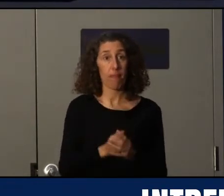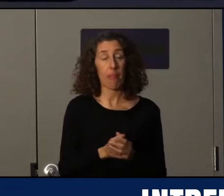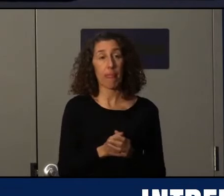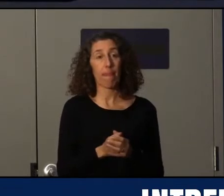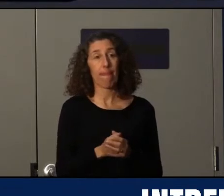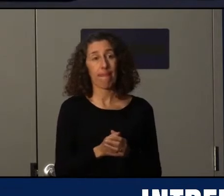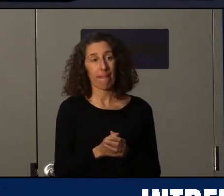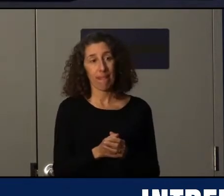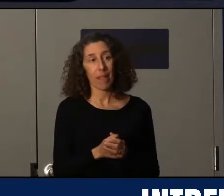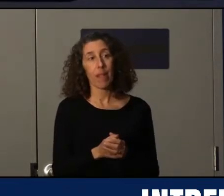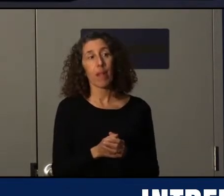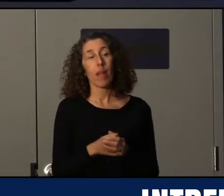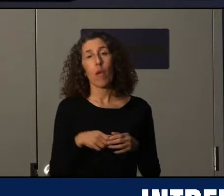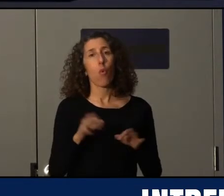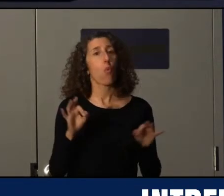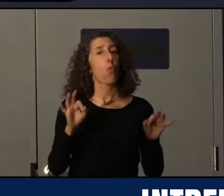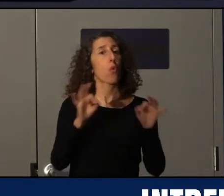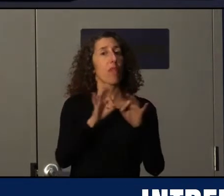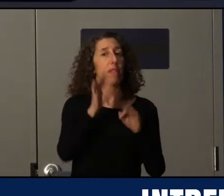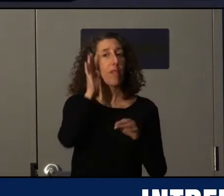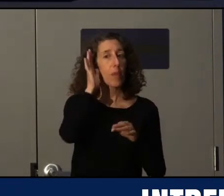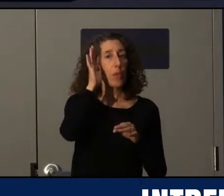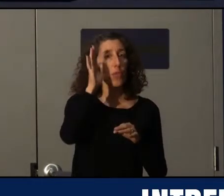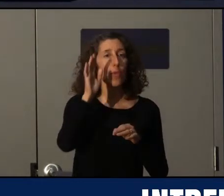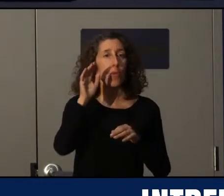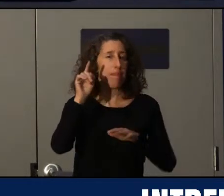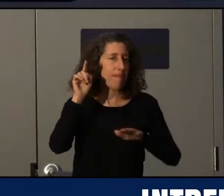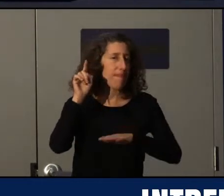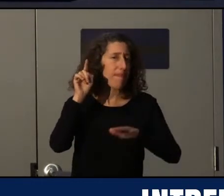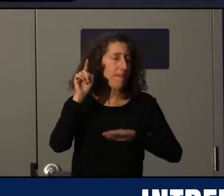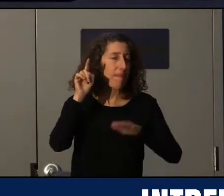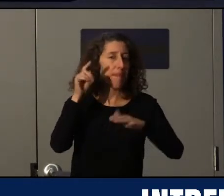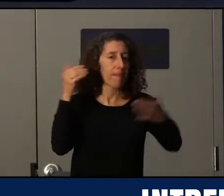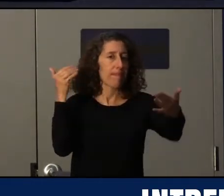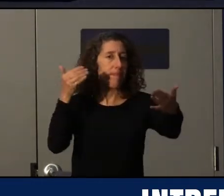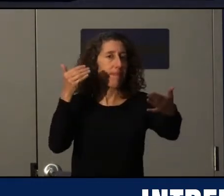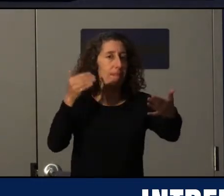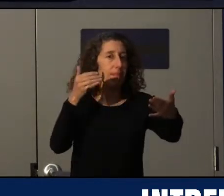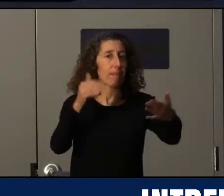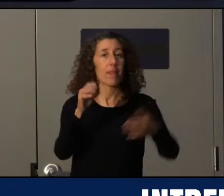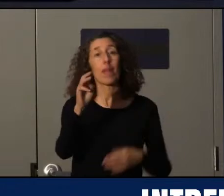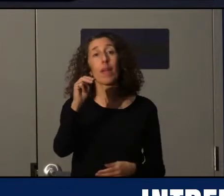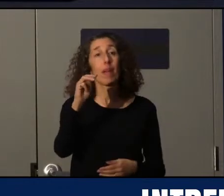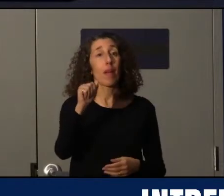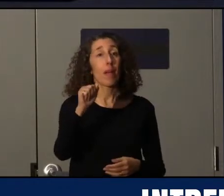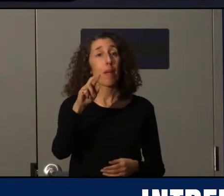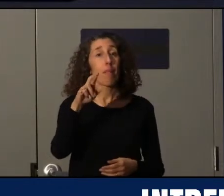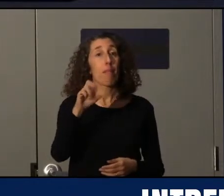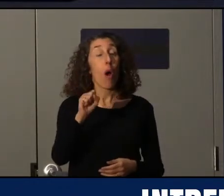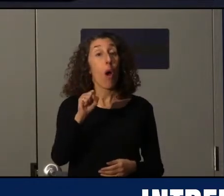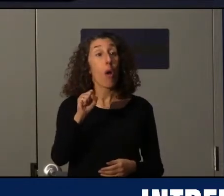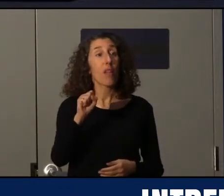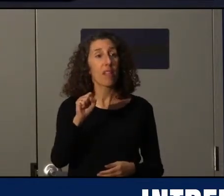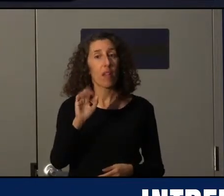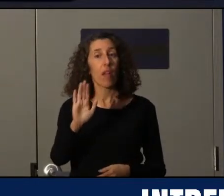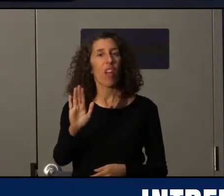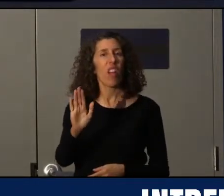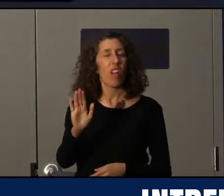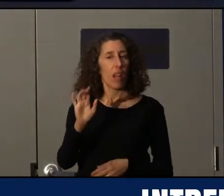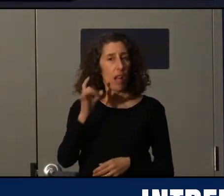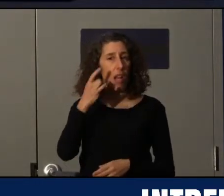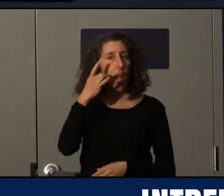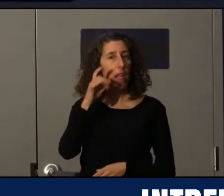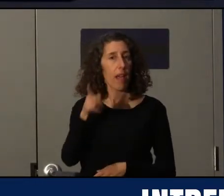to Mars and they look out the window and they get bathed in Mars light. And how will that make them feel? Will